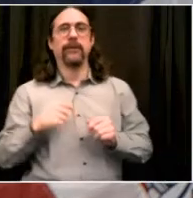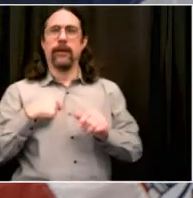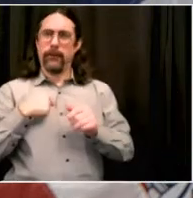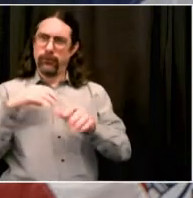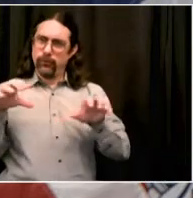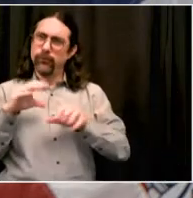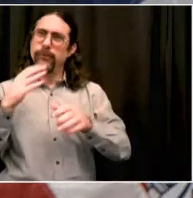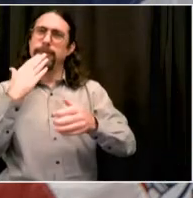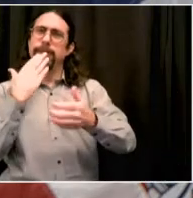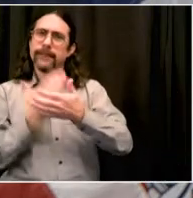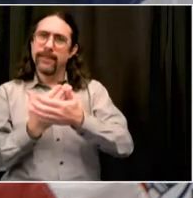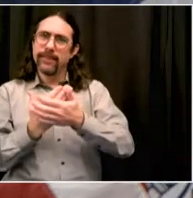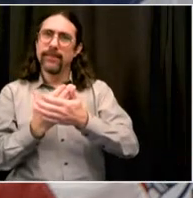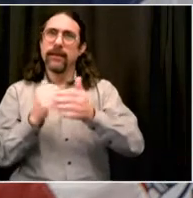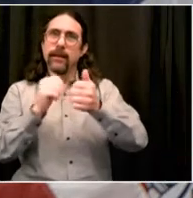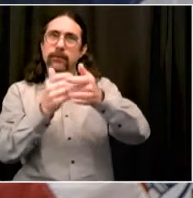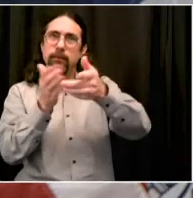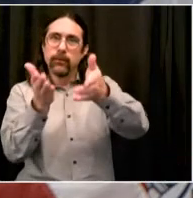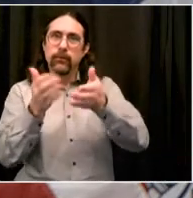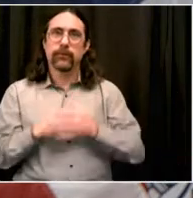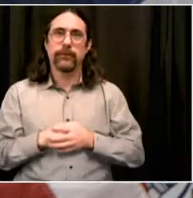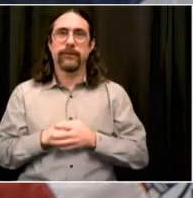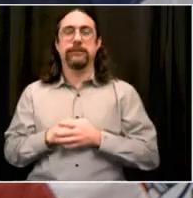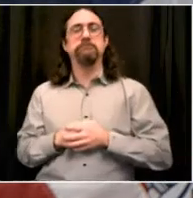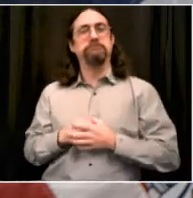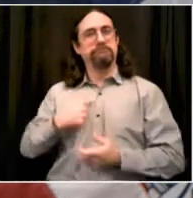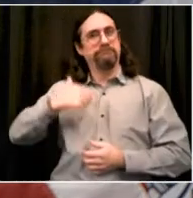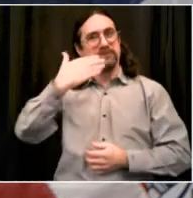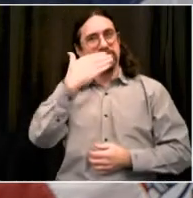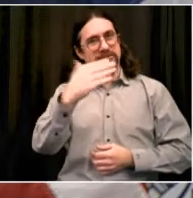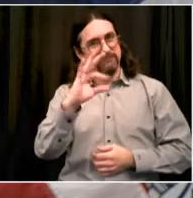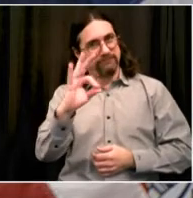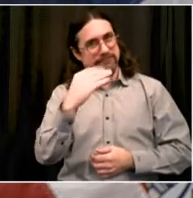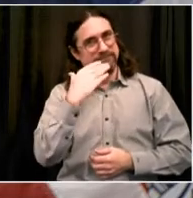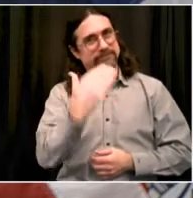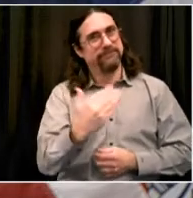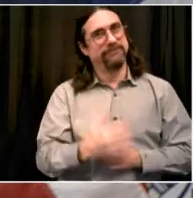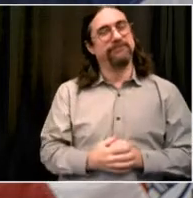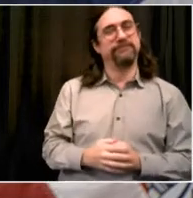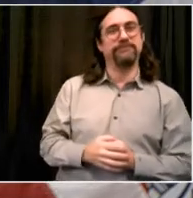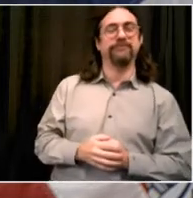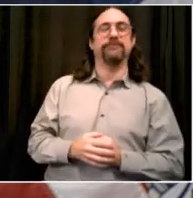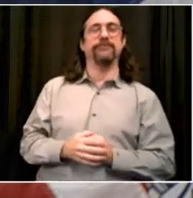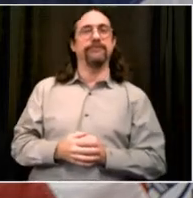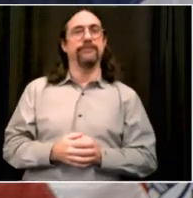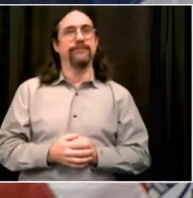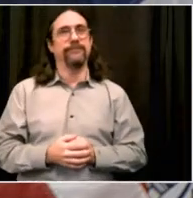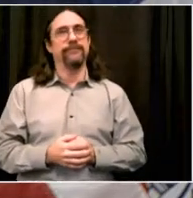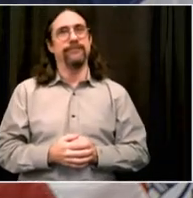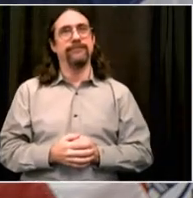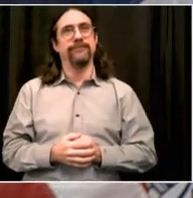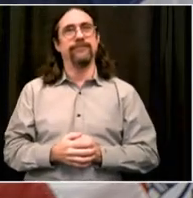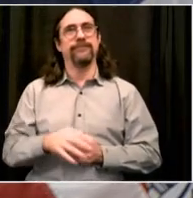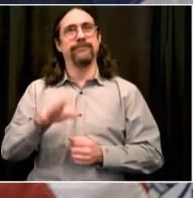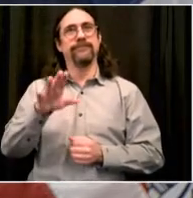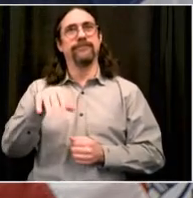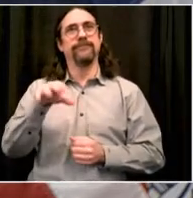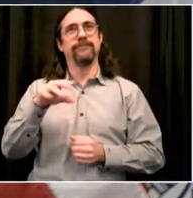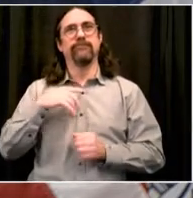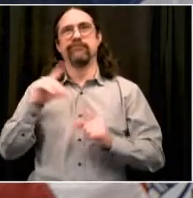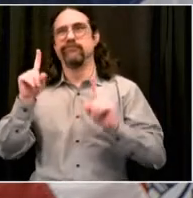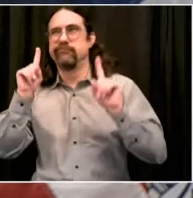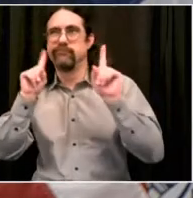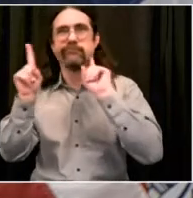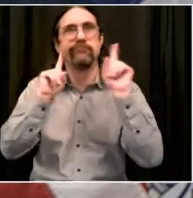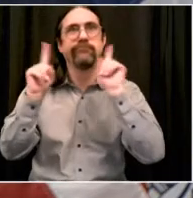okay, thank you. You know, I've been hearing from people who are afraid of the vaccine because they think